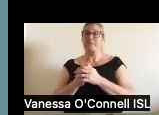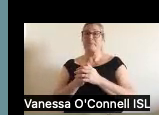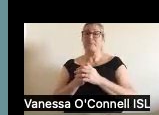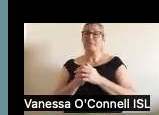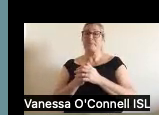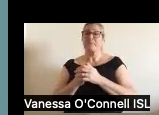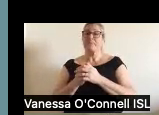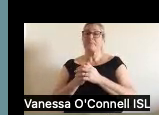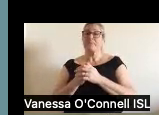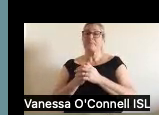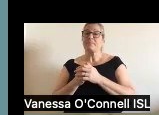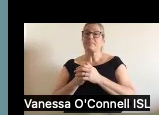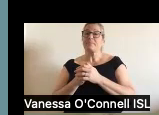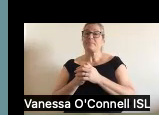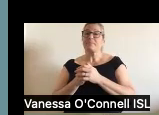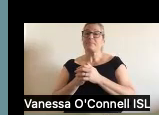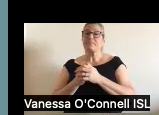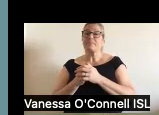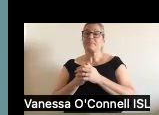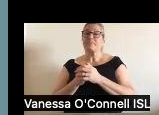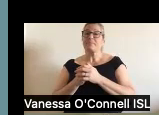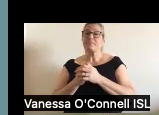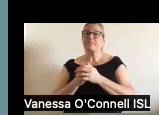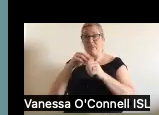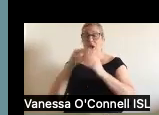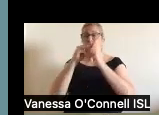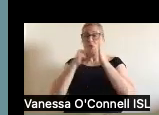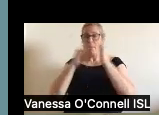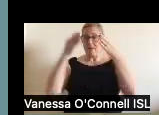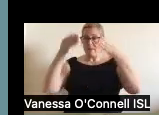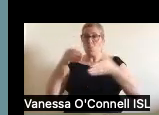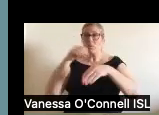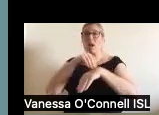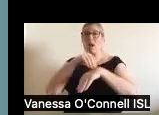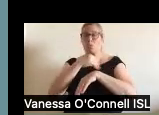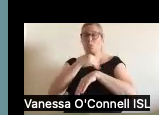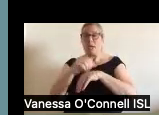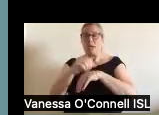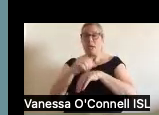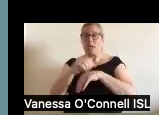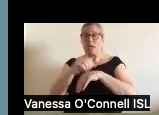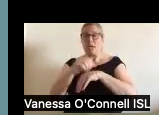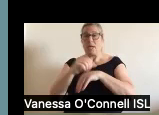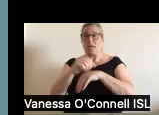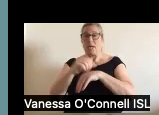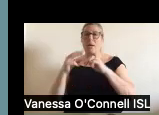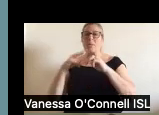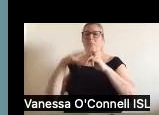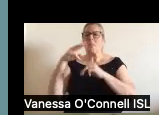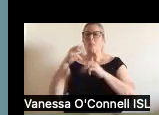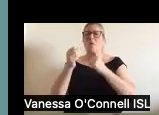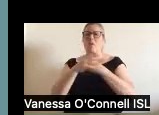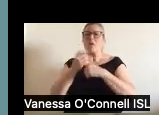So the specific program that I'm going to concentrate on today in a bit more detail is our More Traveller Women for Election